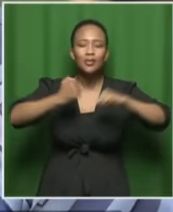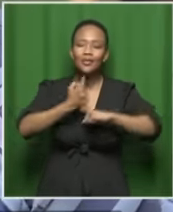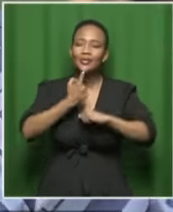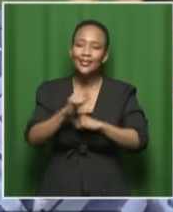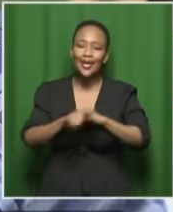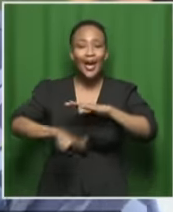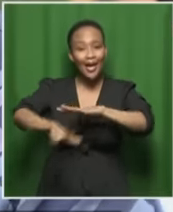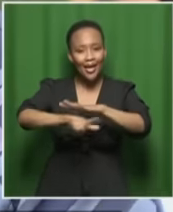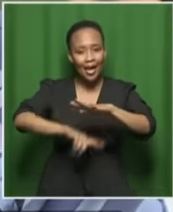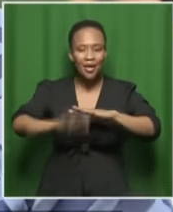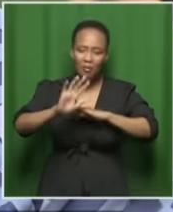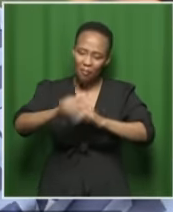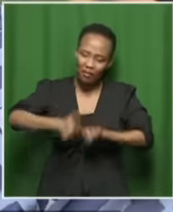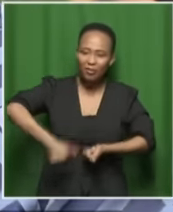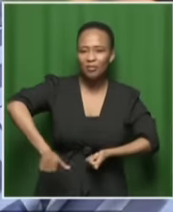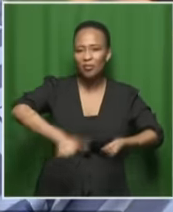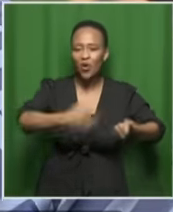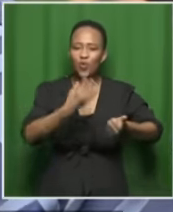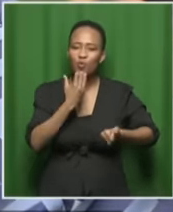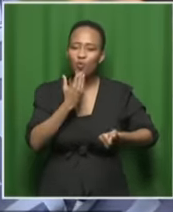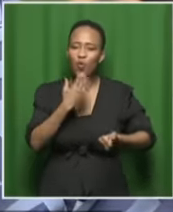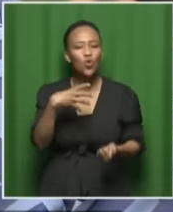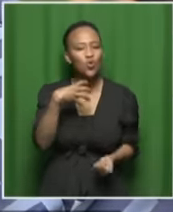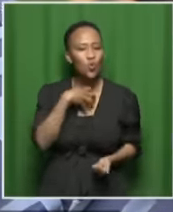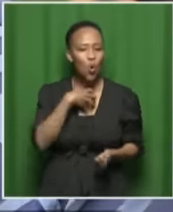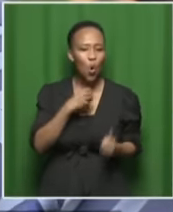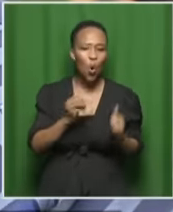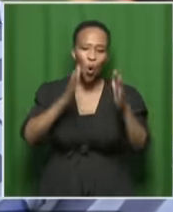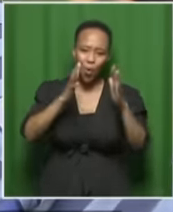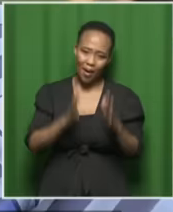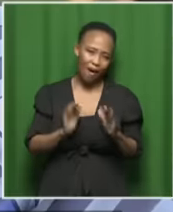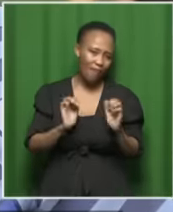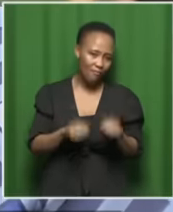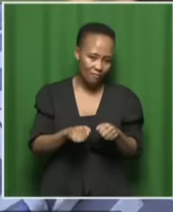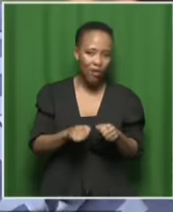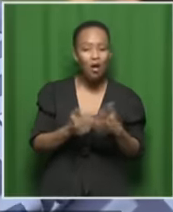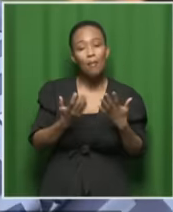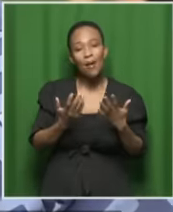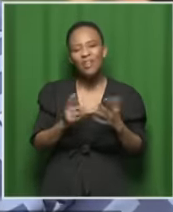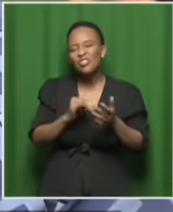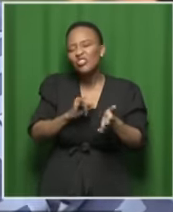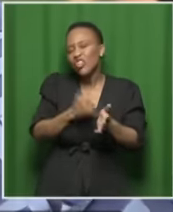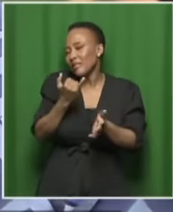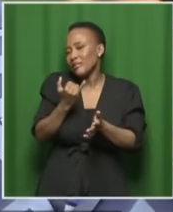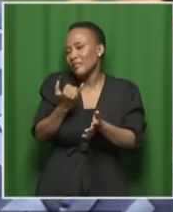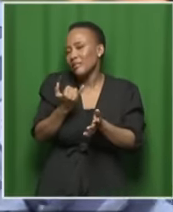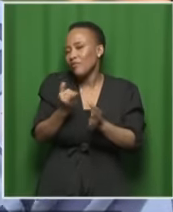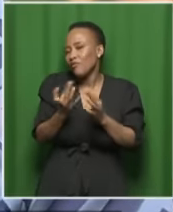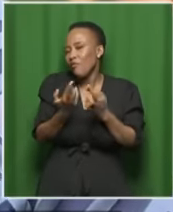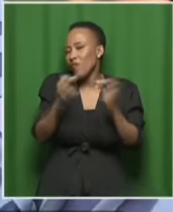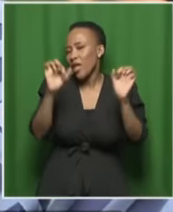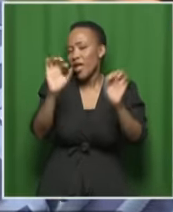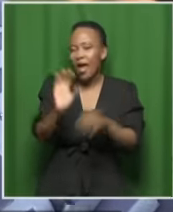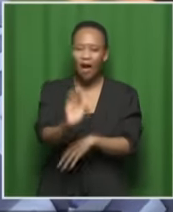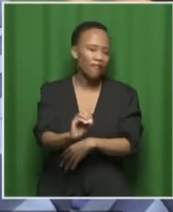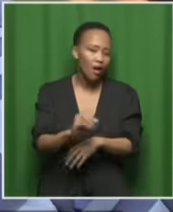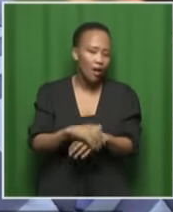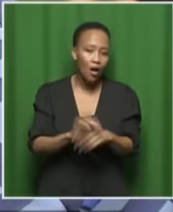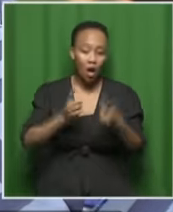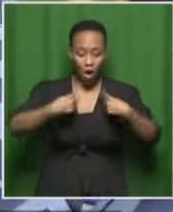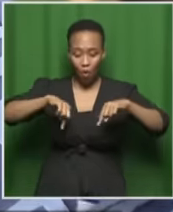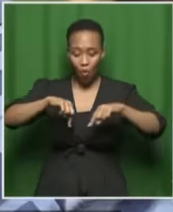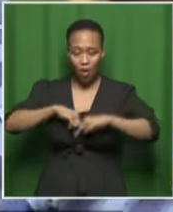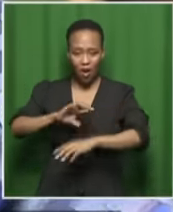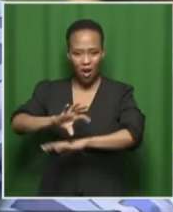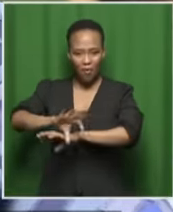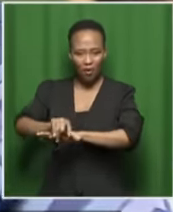it to its rightful owners. But we're not wanting to return the land for its rightful owner for purpose of having land. We have intervened as a province. What we are doing